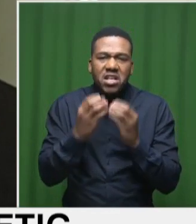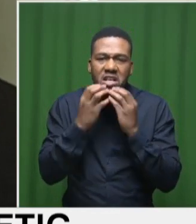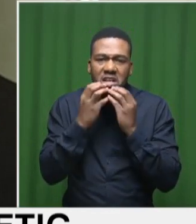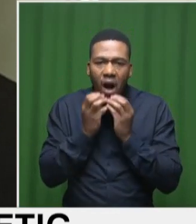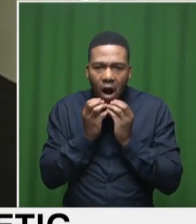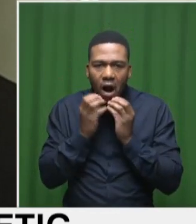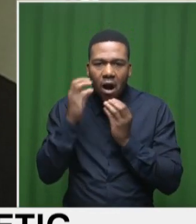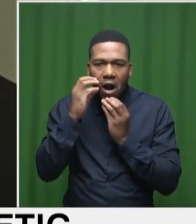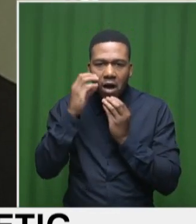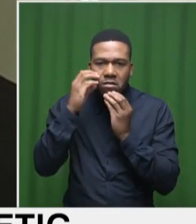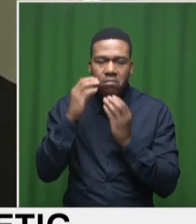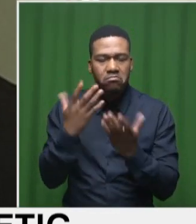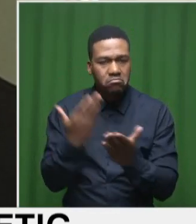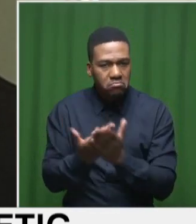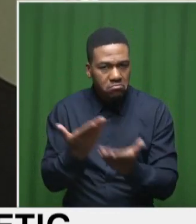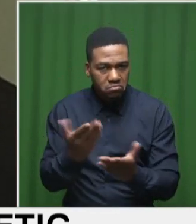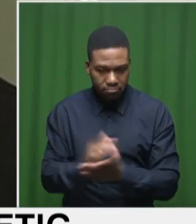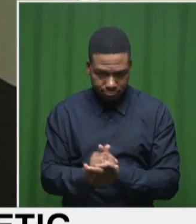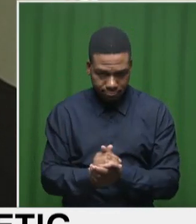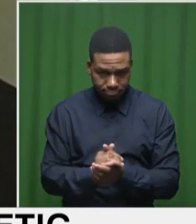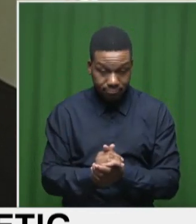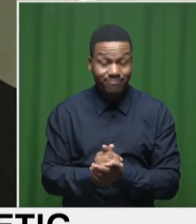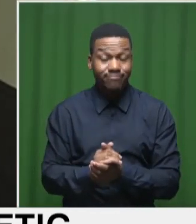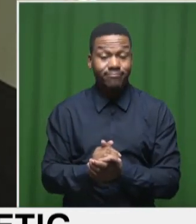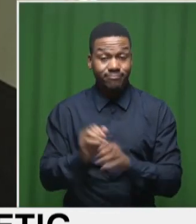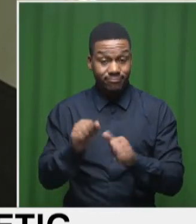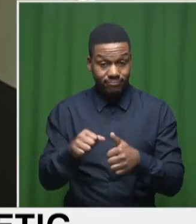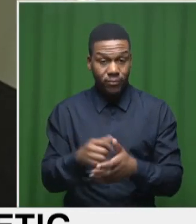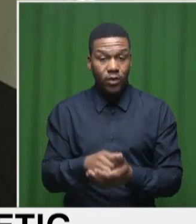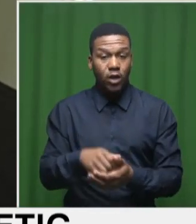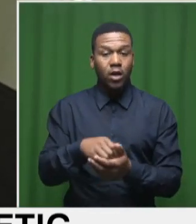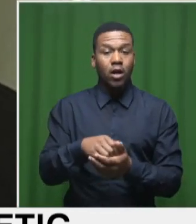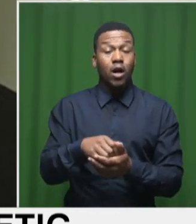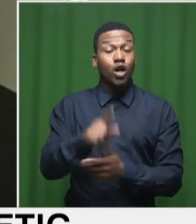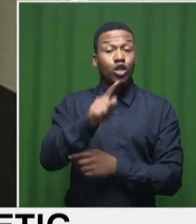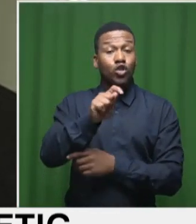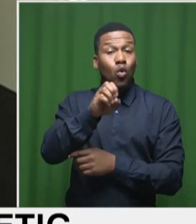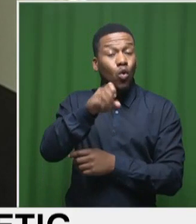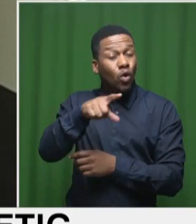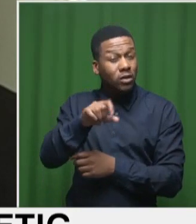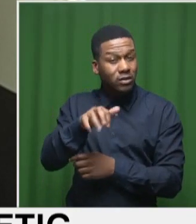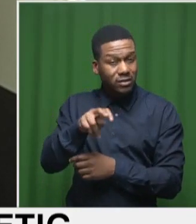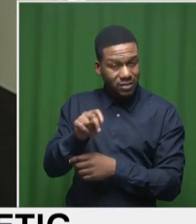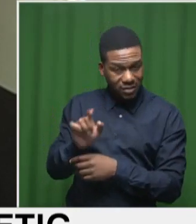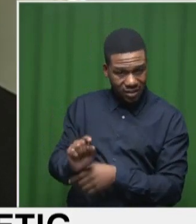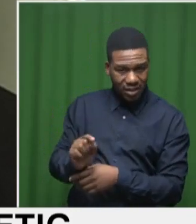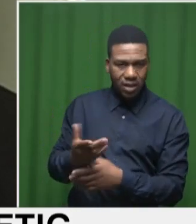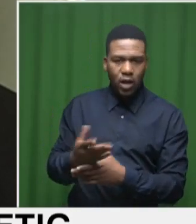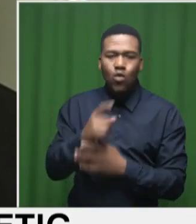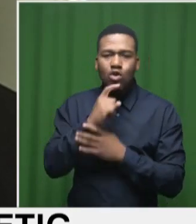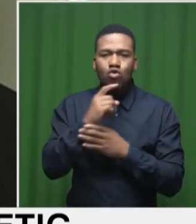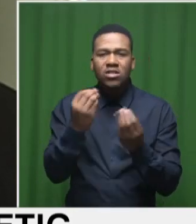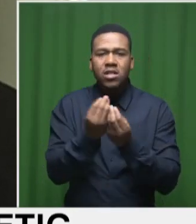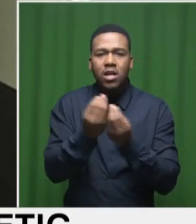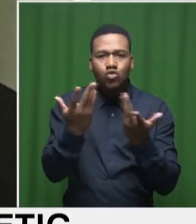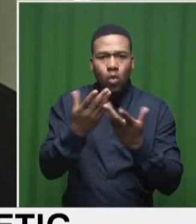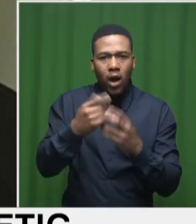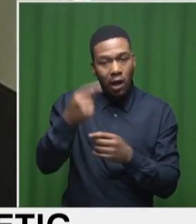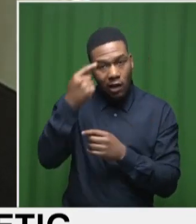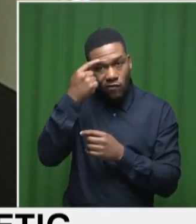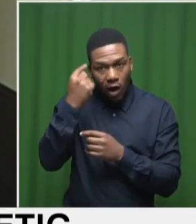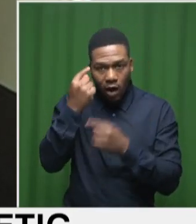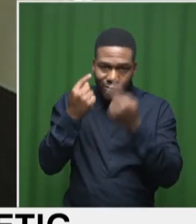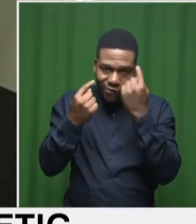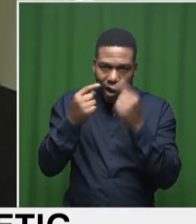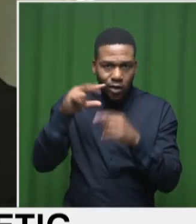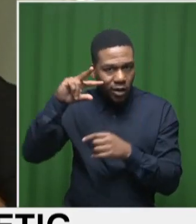use things like dermal fillers. Botulinum toxin is more where we would use things into the frown. We would inject into the frown or the jowls